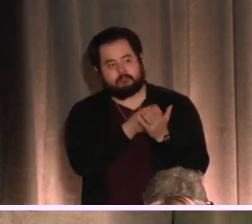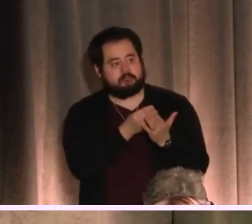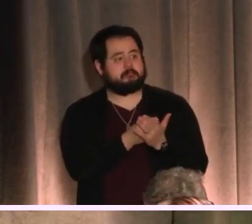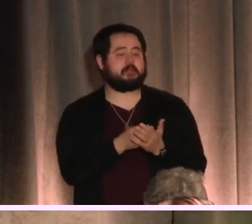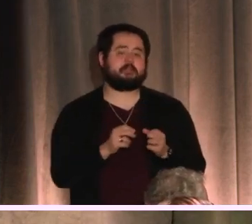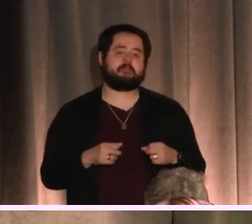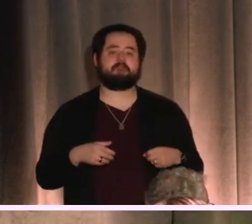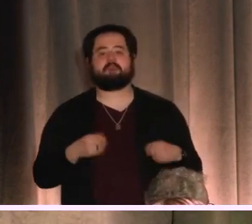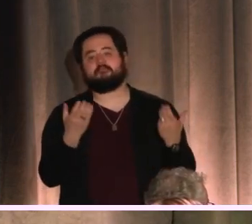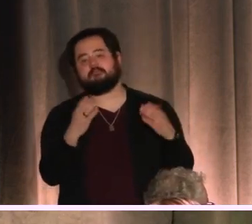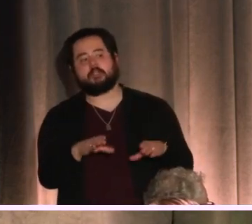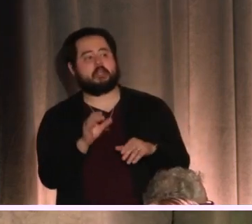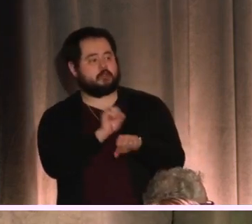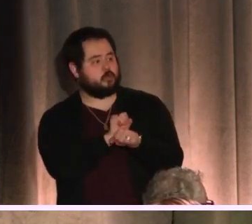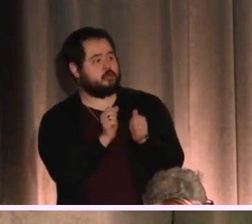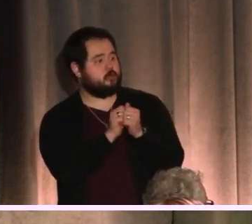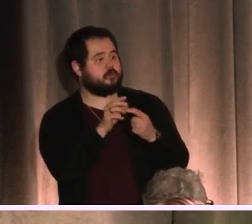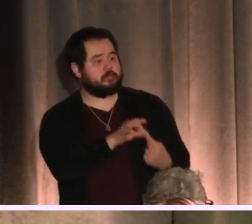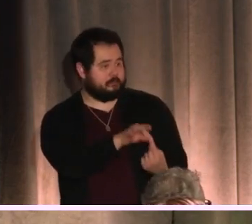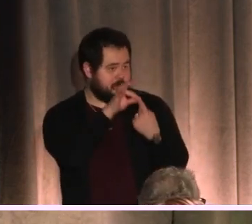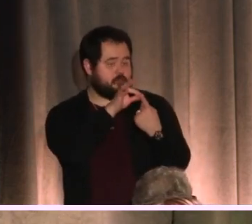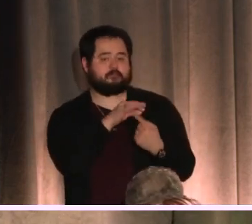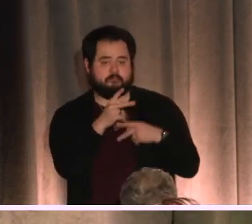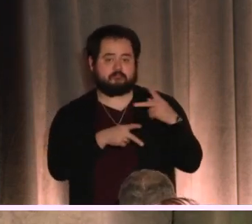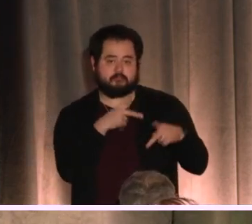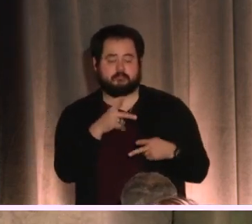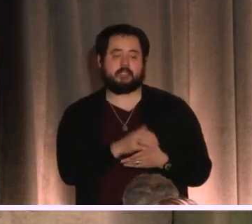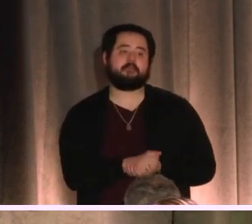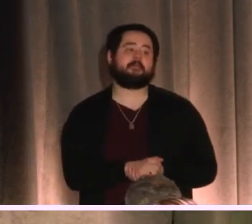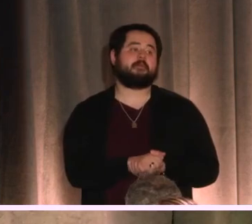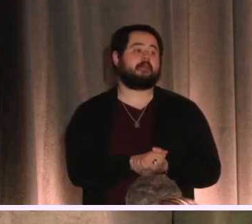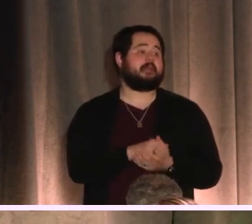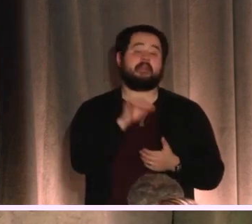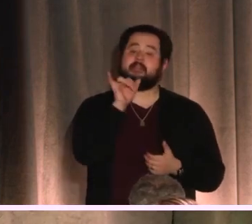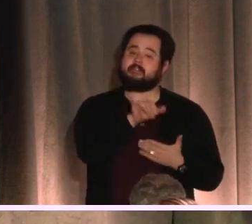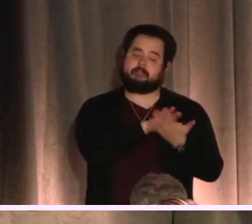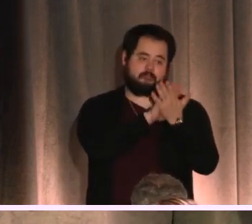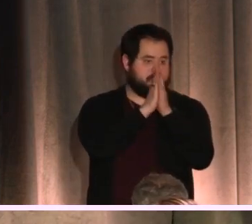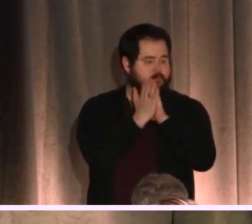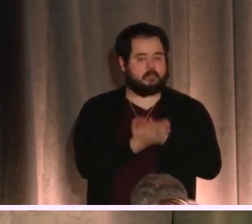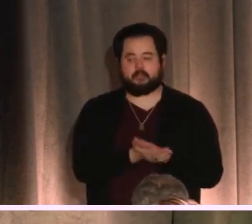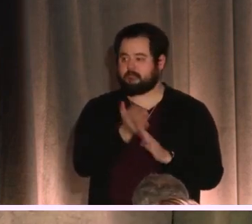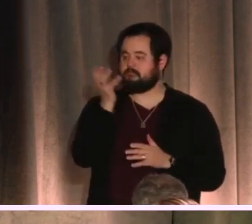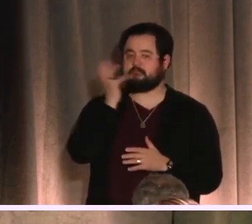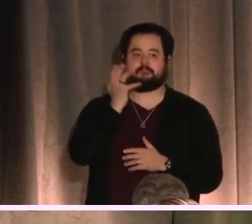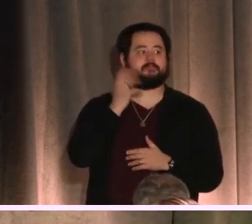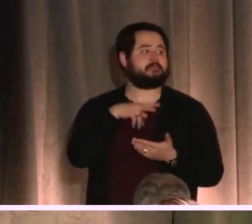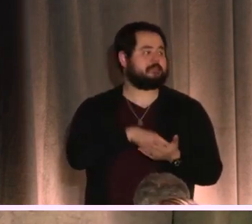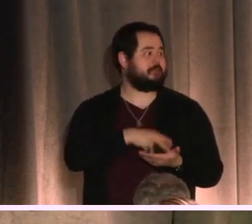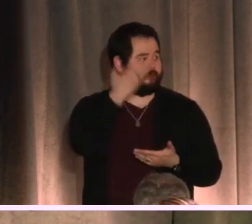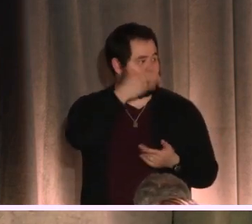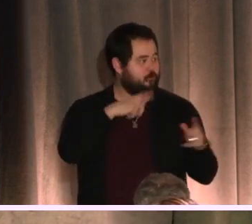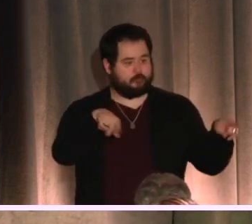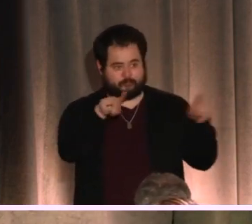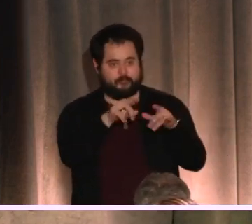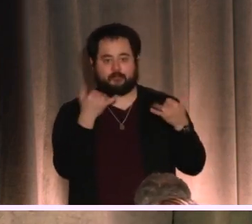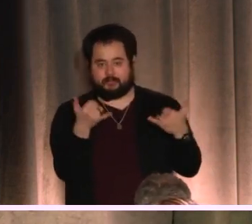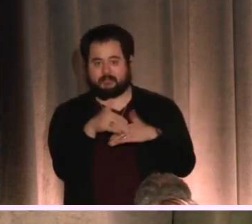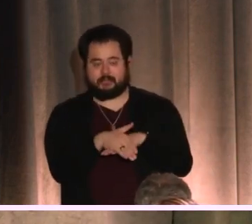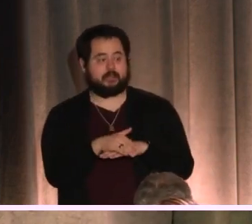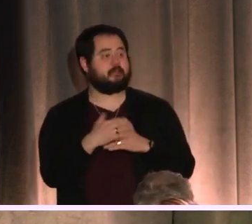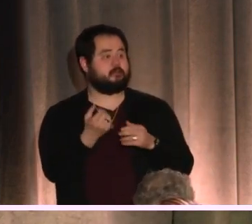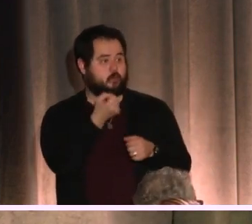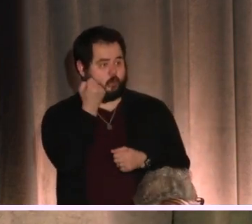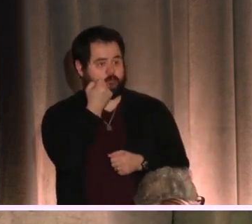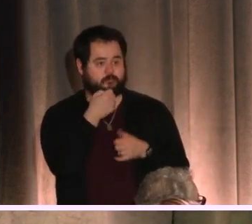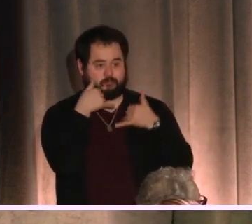some very special and unique people, and has blossomed into now standing here in front of you guys today holding this